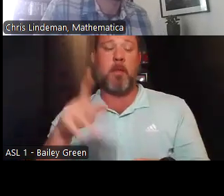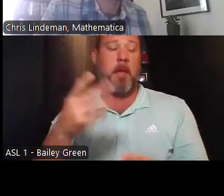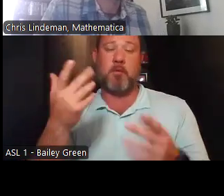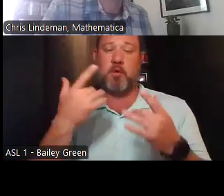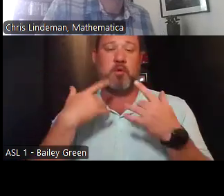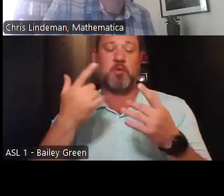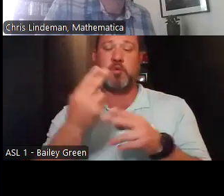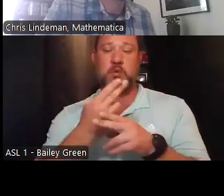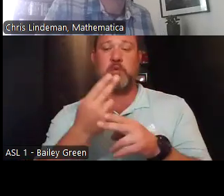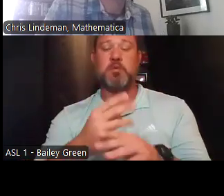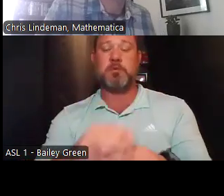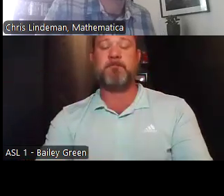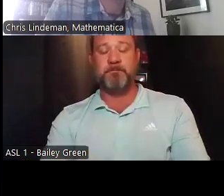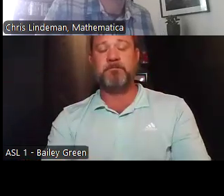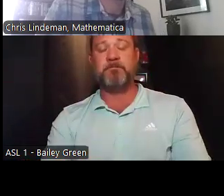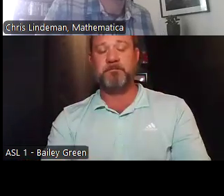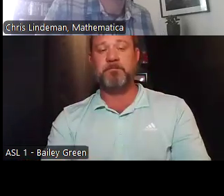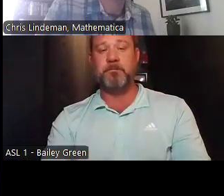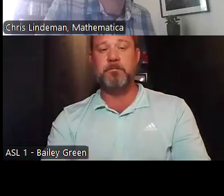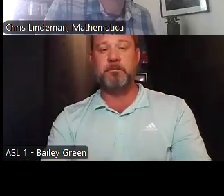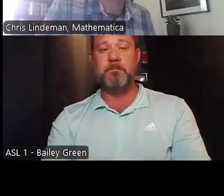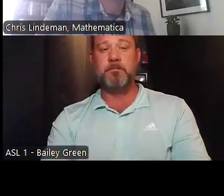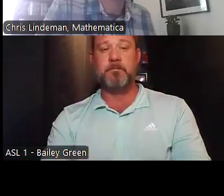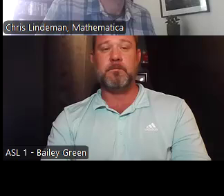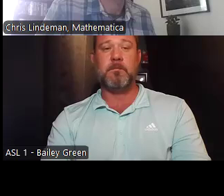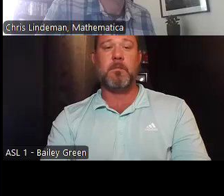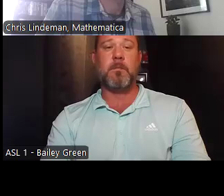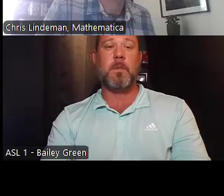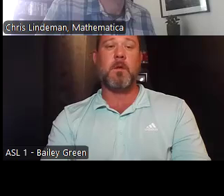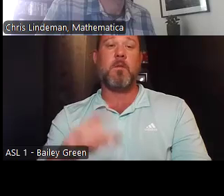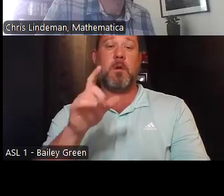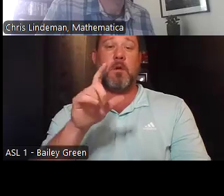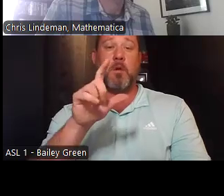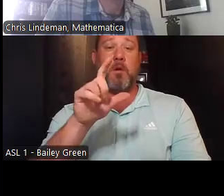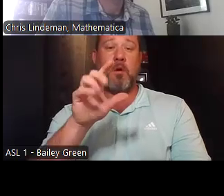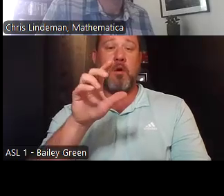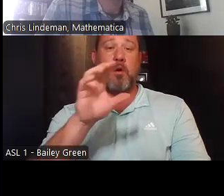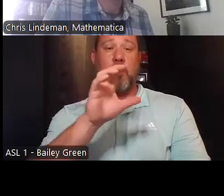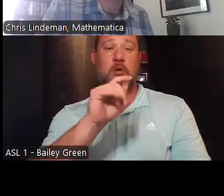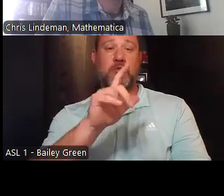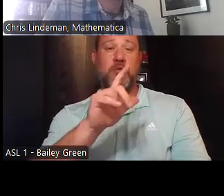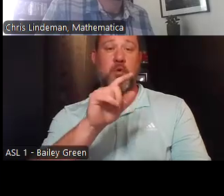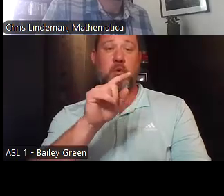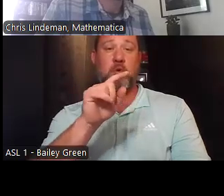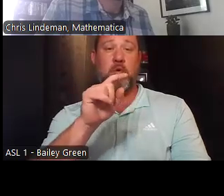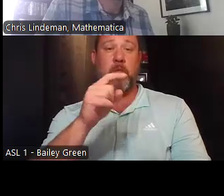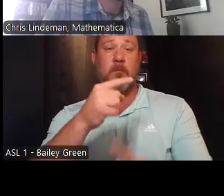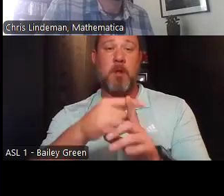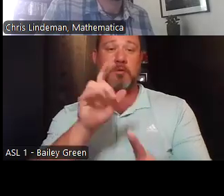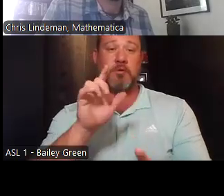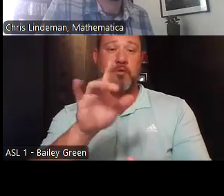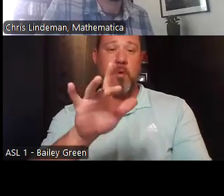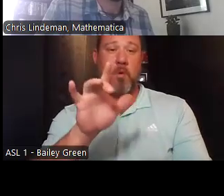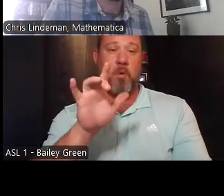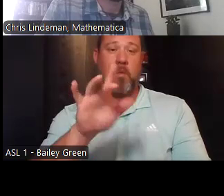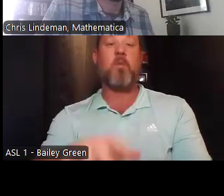to using. So as described up here, if we want to zoom in, we can use Control plus Scroll. So I'll zoom in on